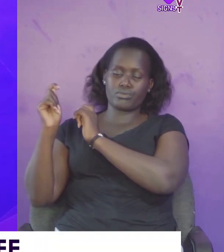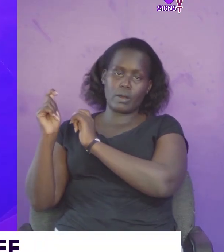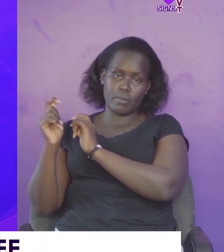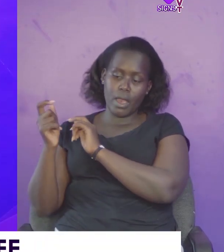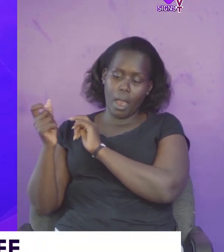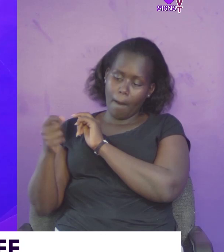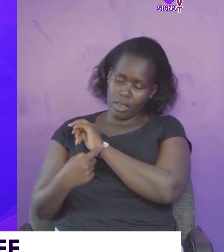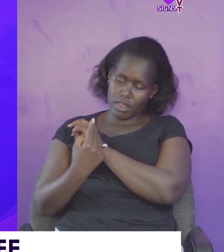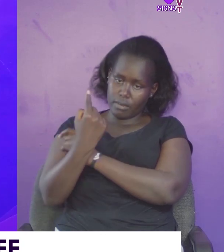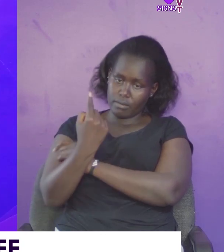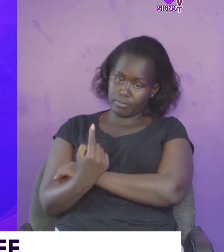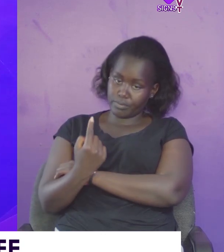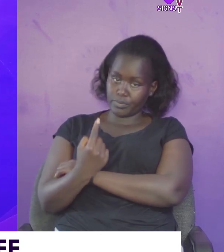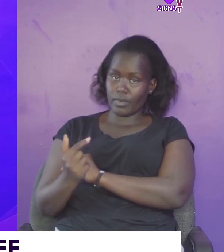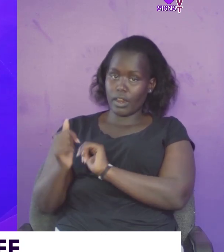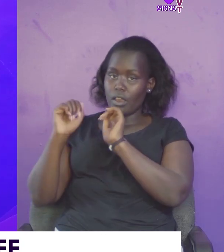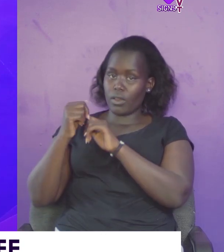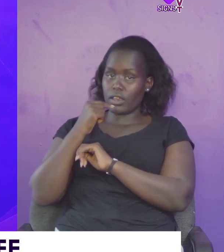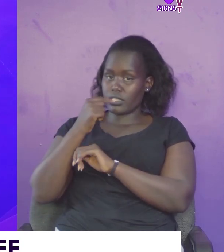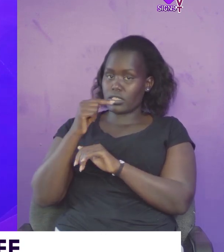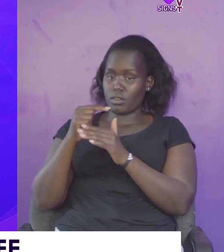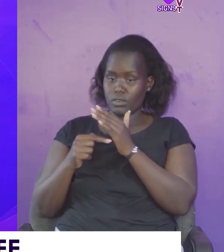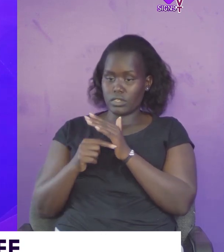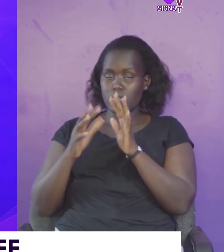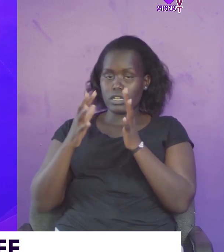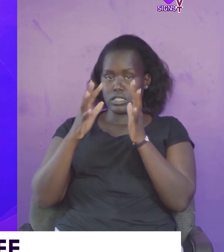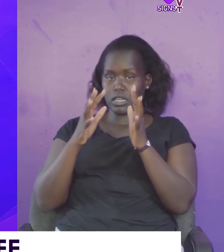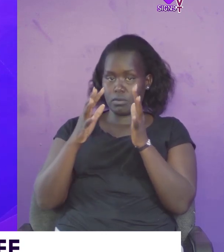January, what do you have to say? Celebration, indulgences.